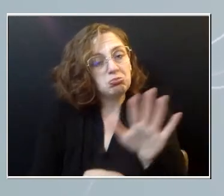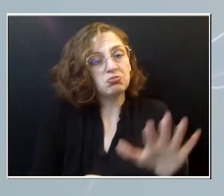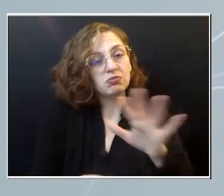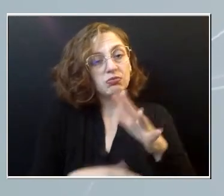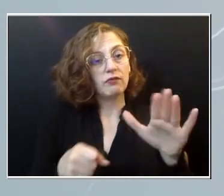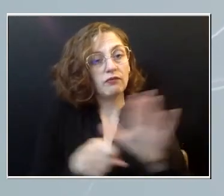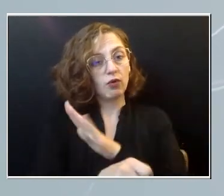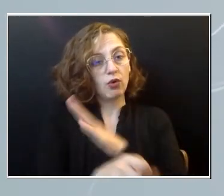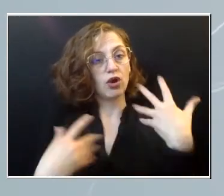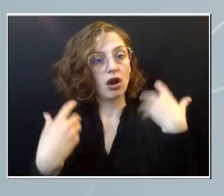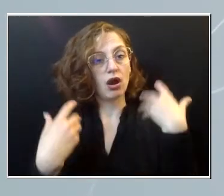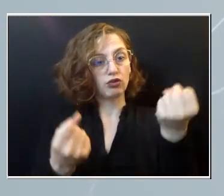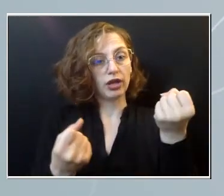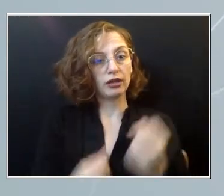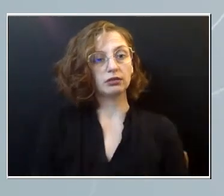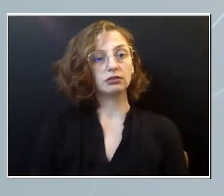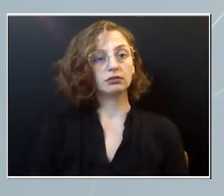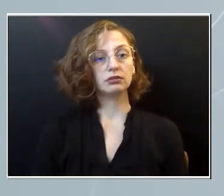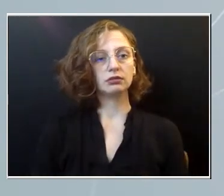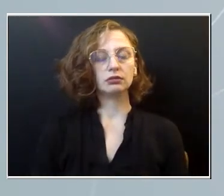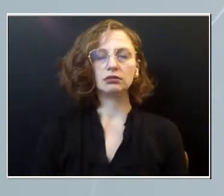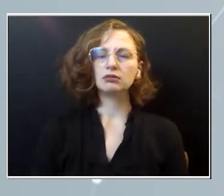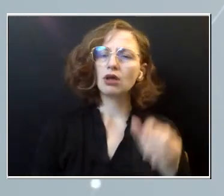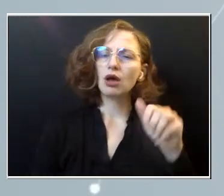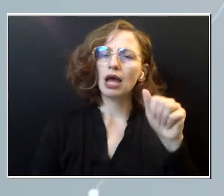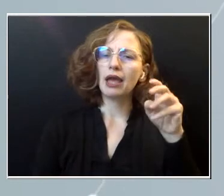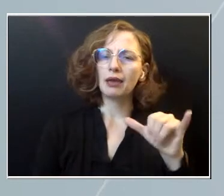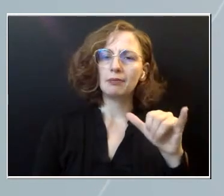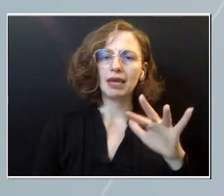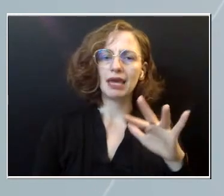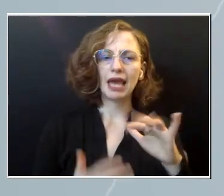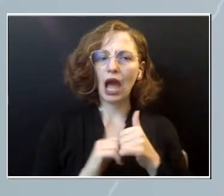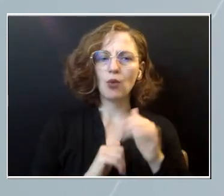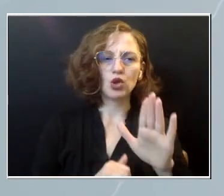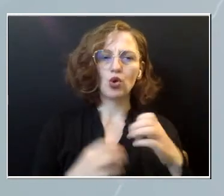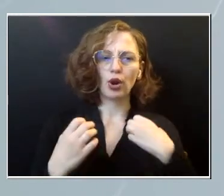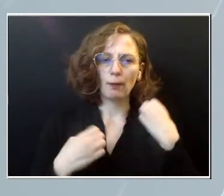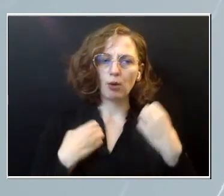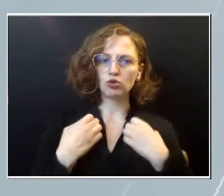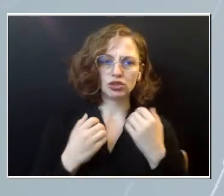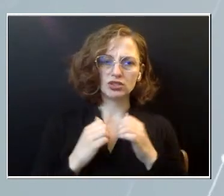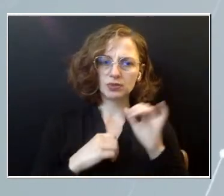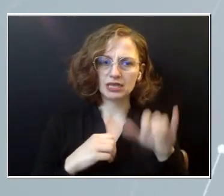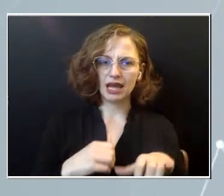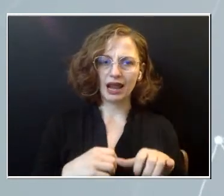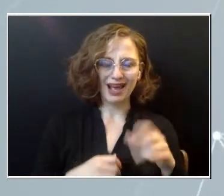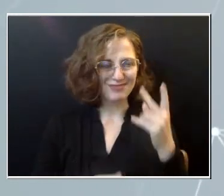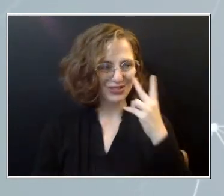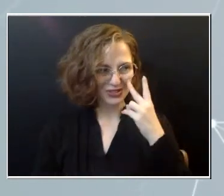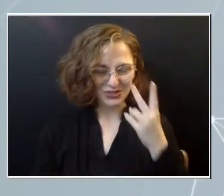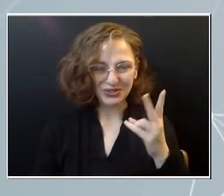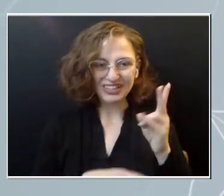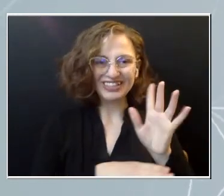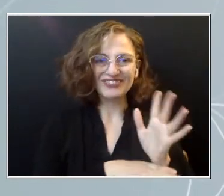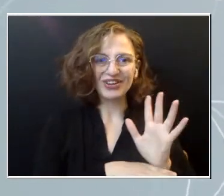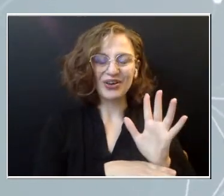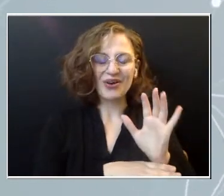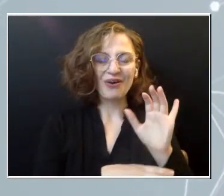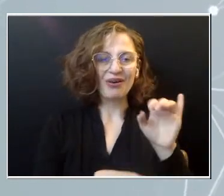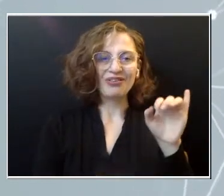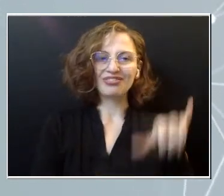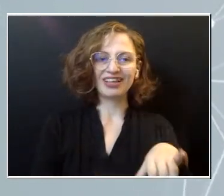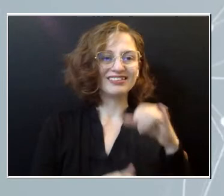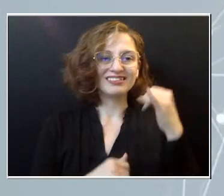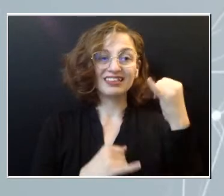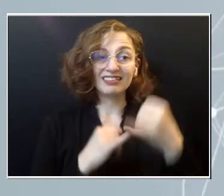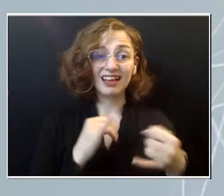And just what was it like for you, Amy, emotionally? I mean, just looking at this video, I mean, this is the last thing any parent would ever expect to be going